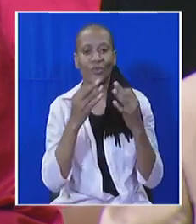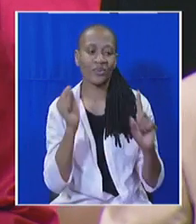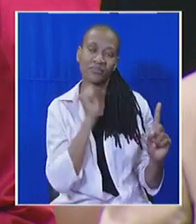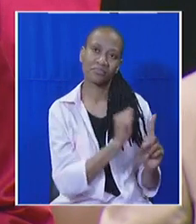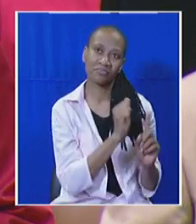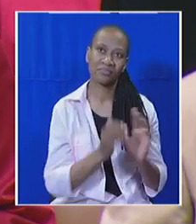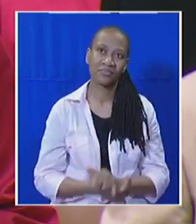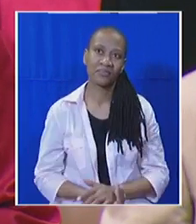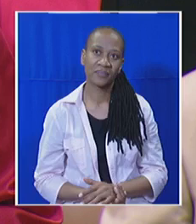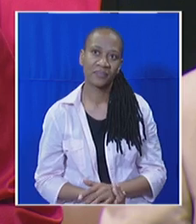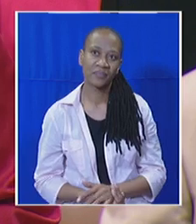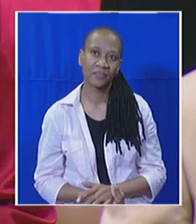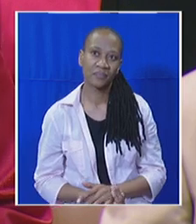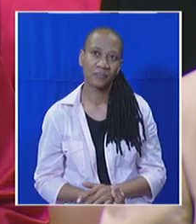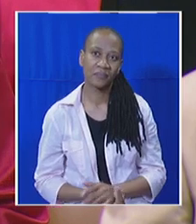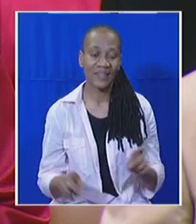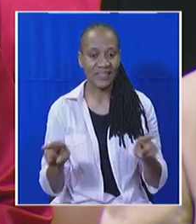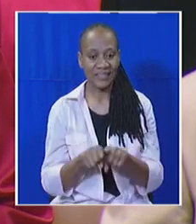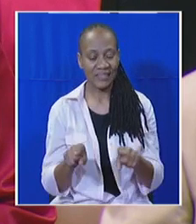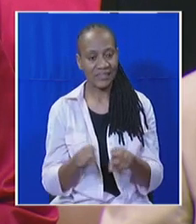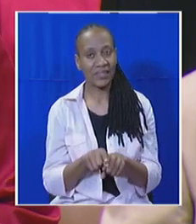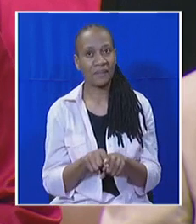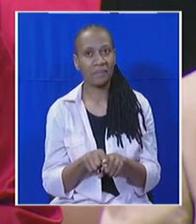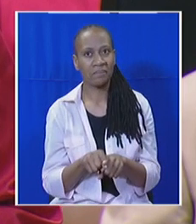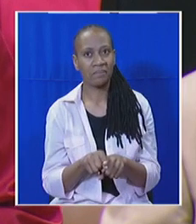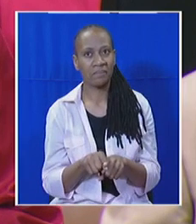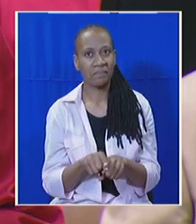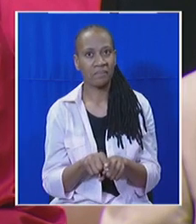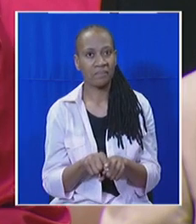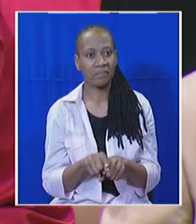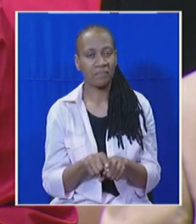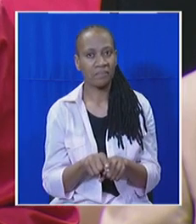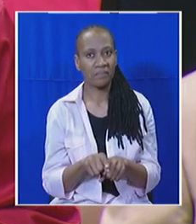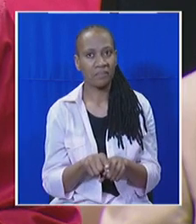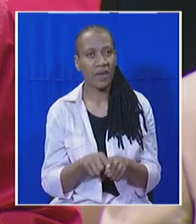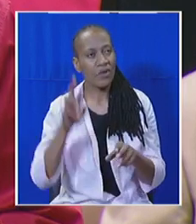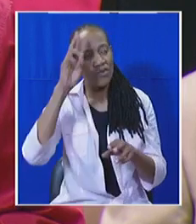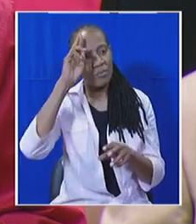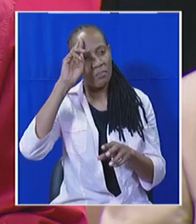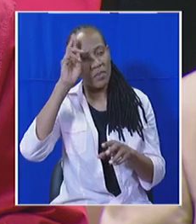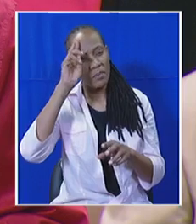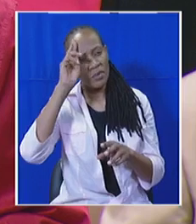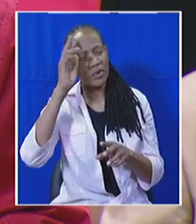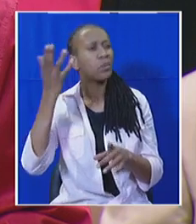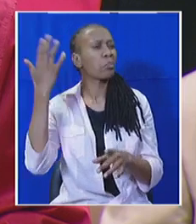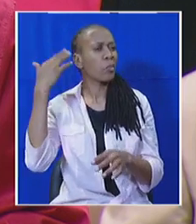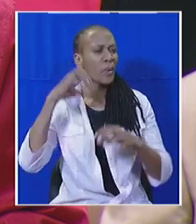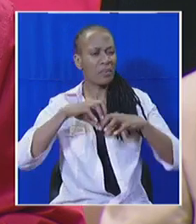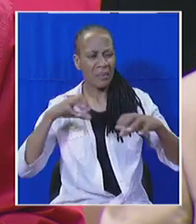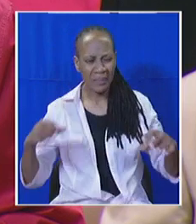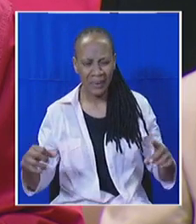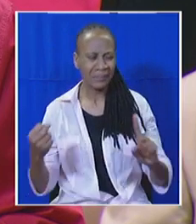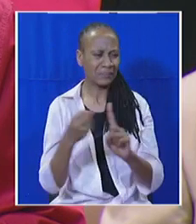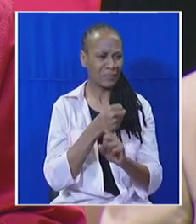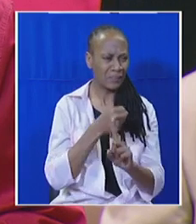the Madonna of the townships, as she became known, broke down every single barrier that apartheid and the corrupt and abusive